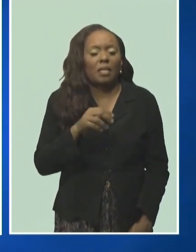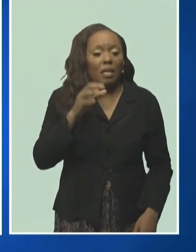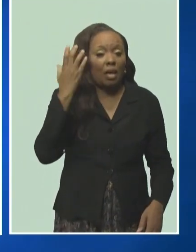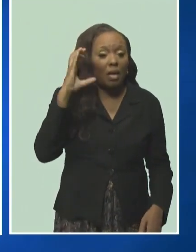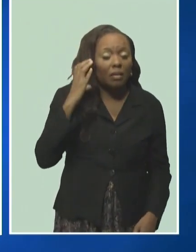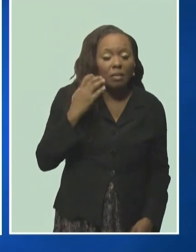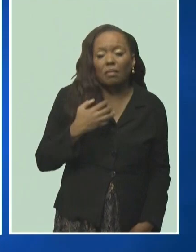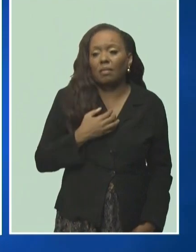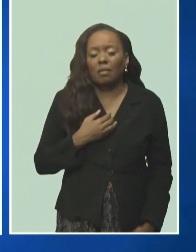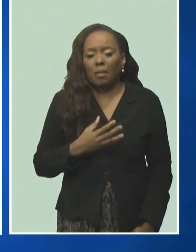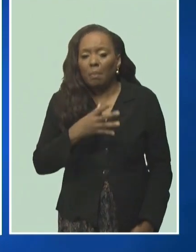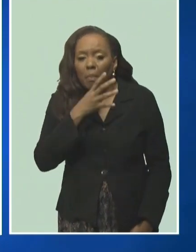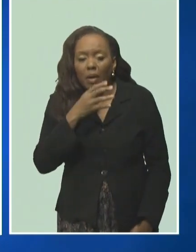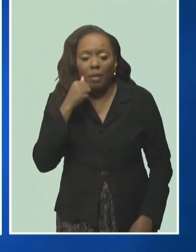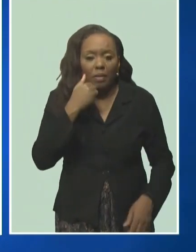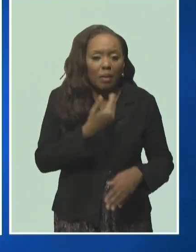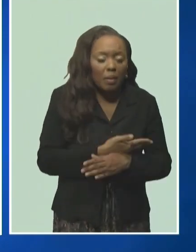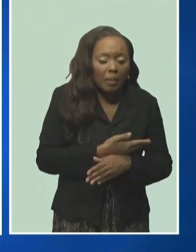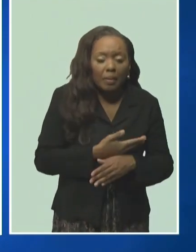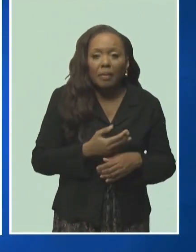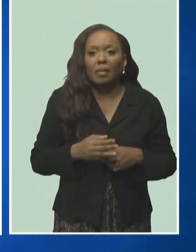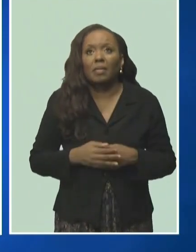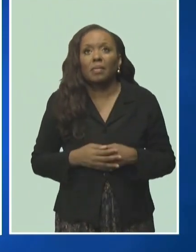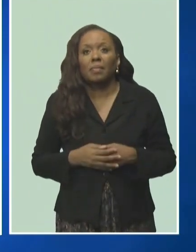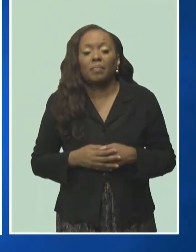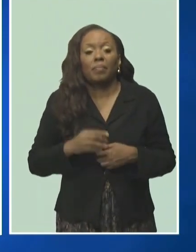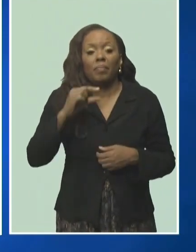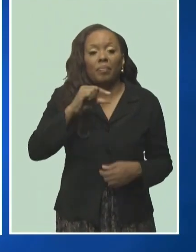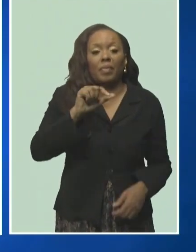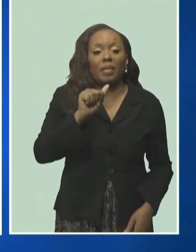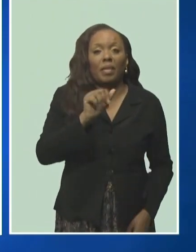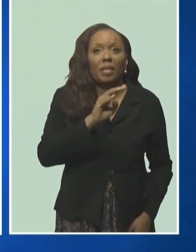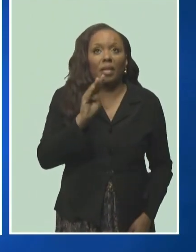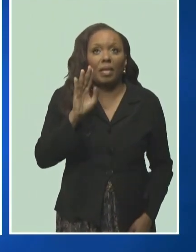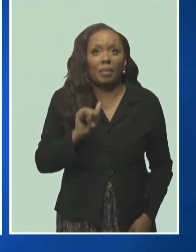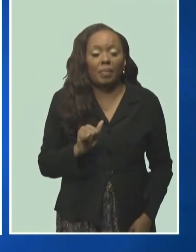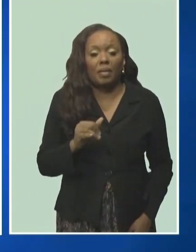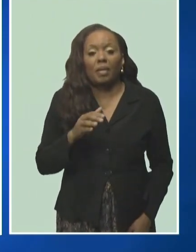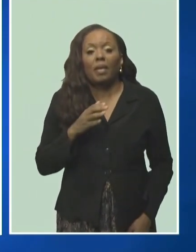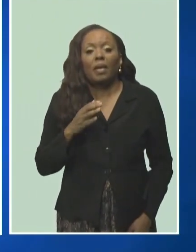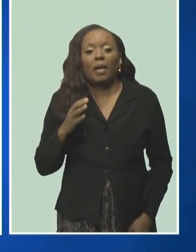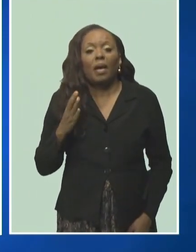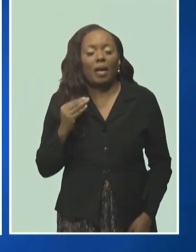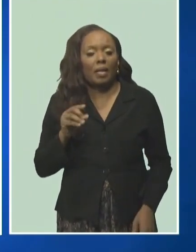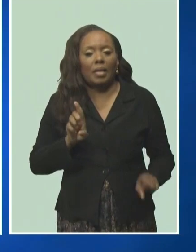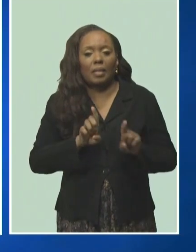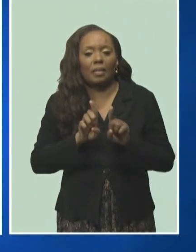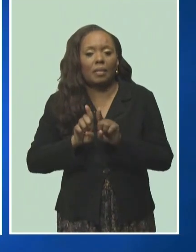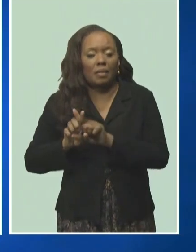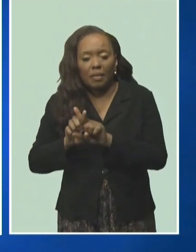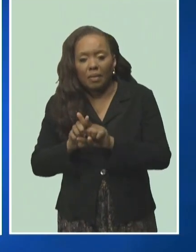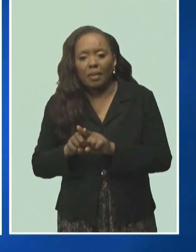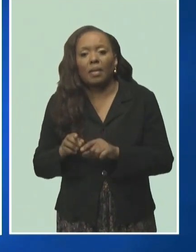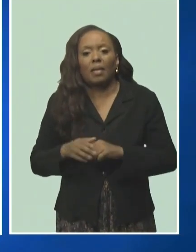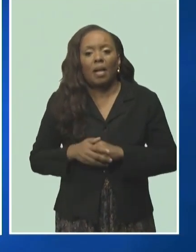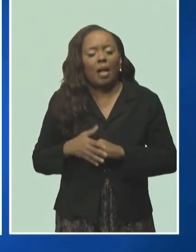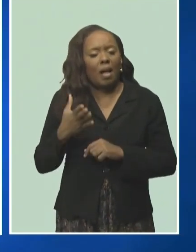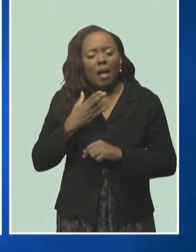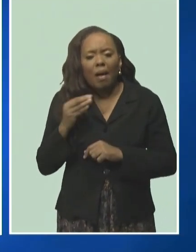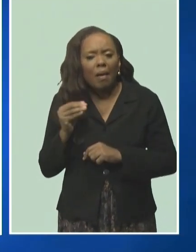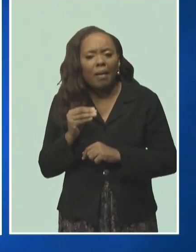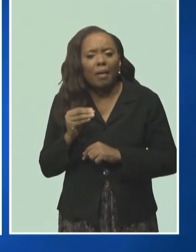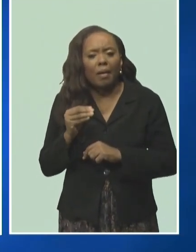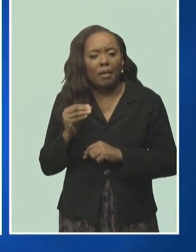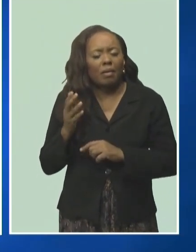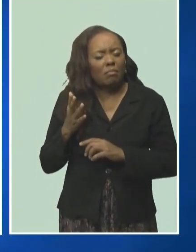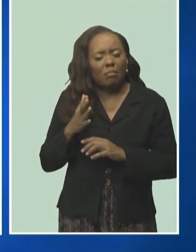daughter, the Most Honorable Dr. Anthony Gabby Carter and his mentor and the son of his wife, Bit Bit, they will